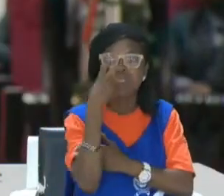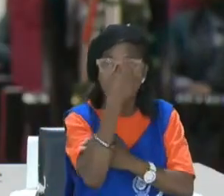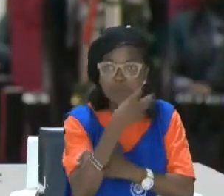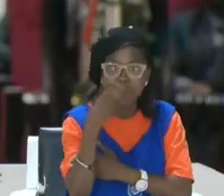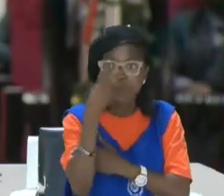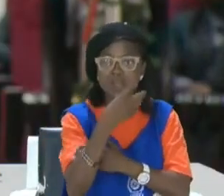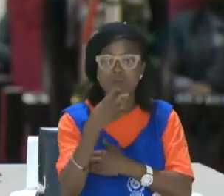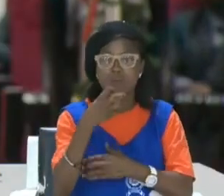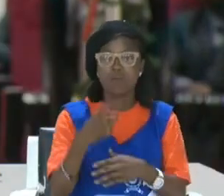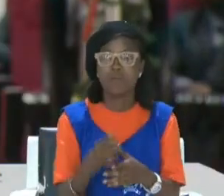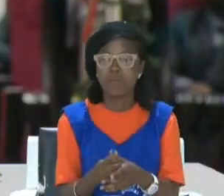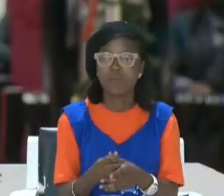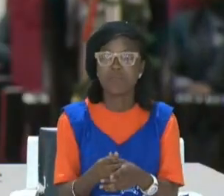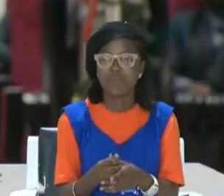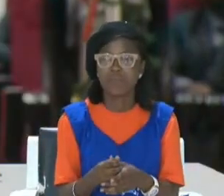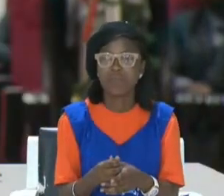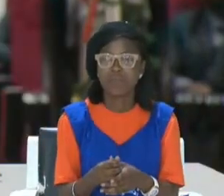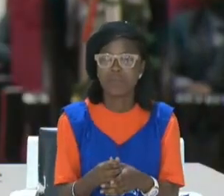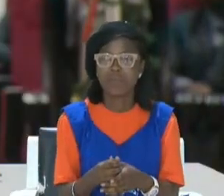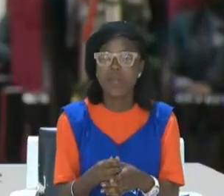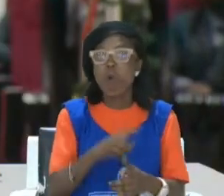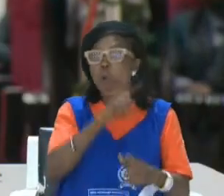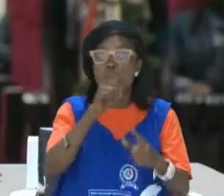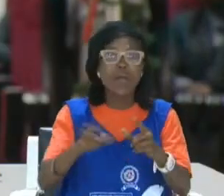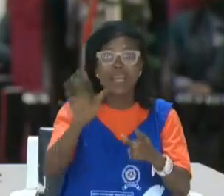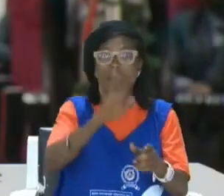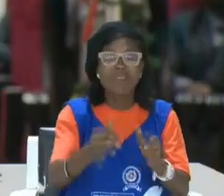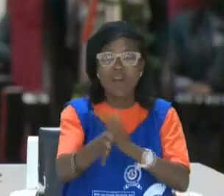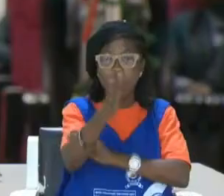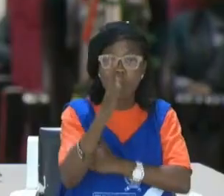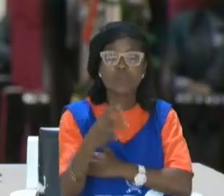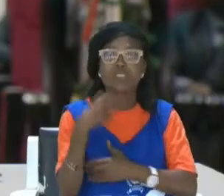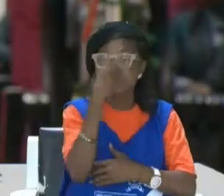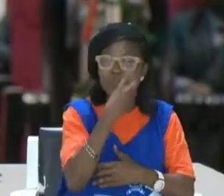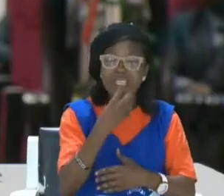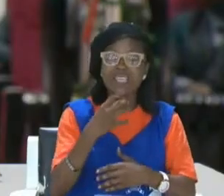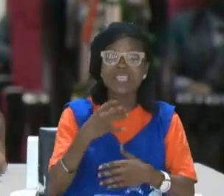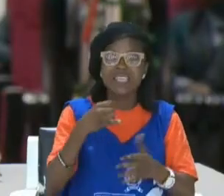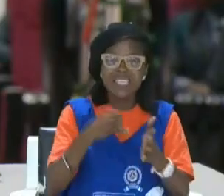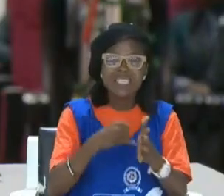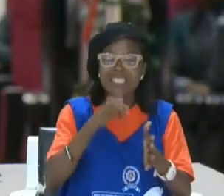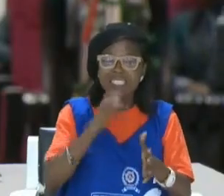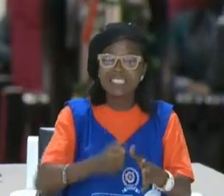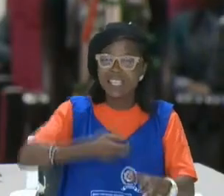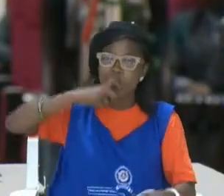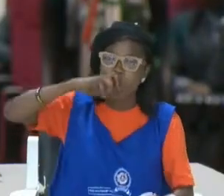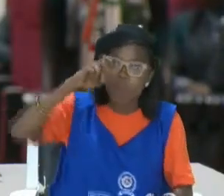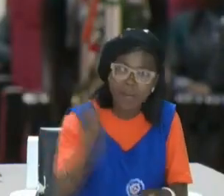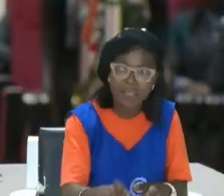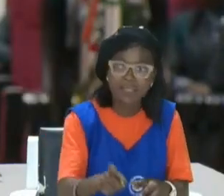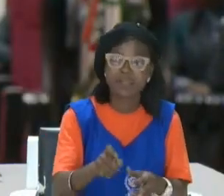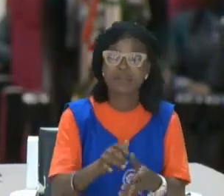speak. Whenever he speaks, it is a decree.